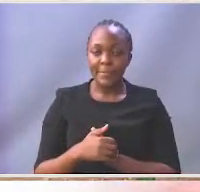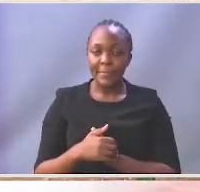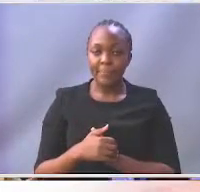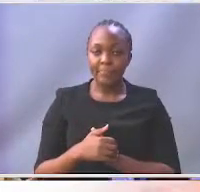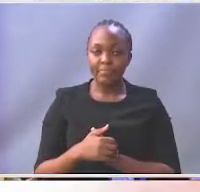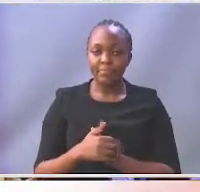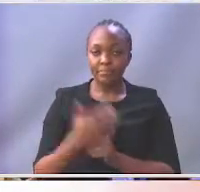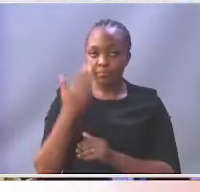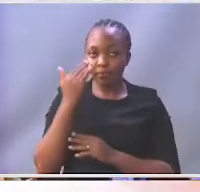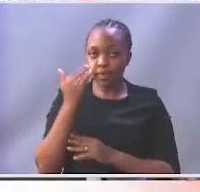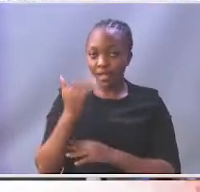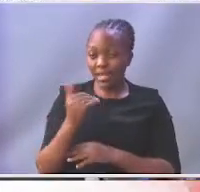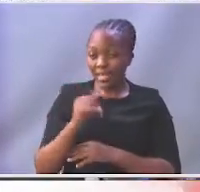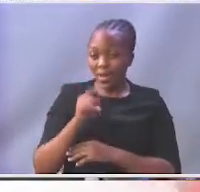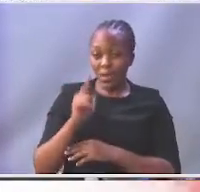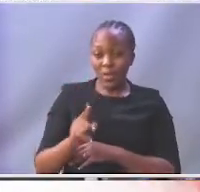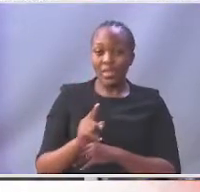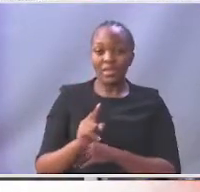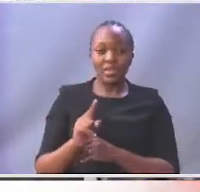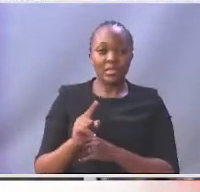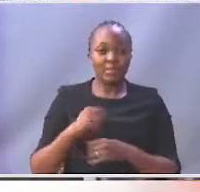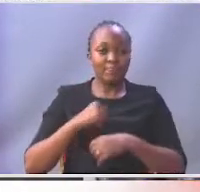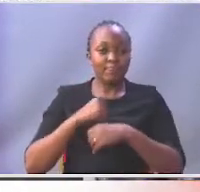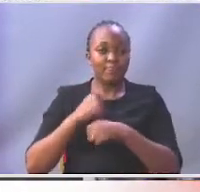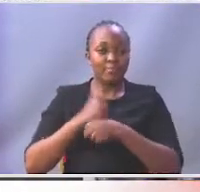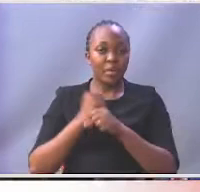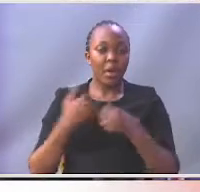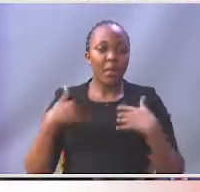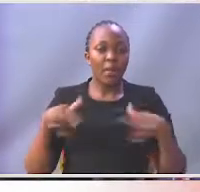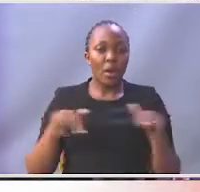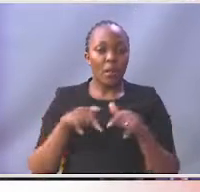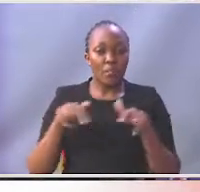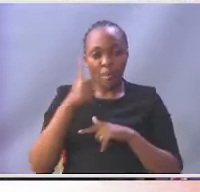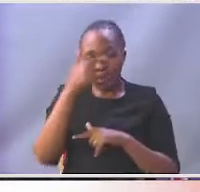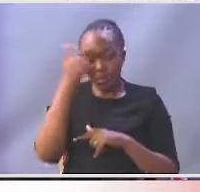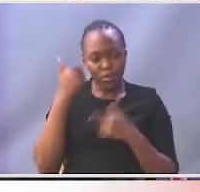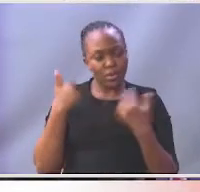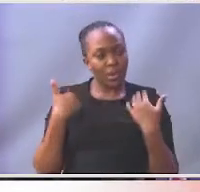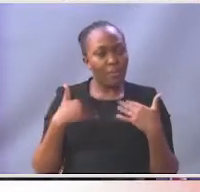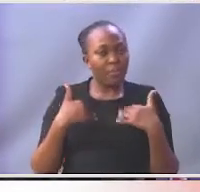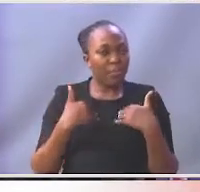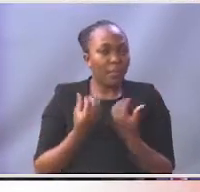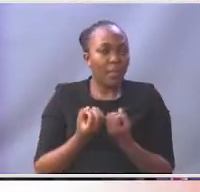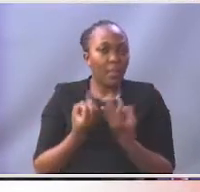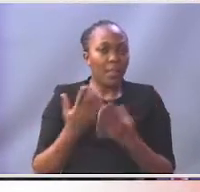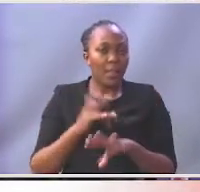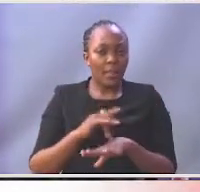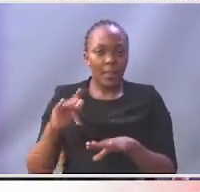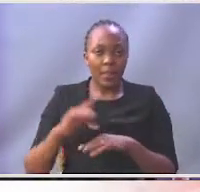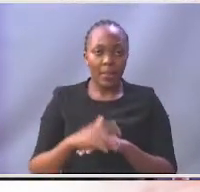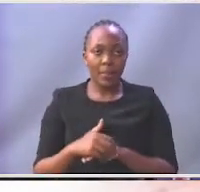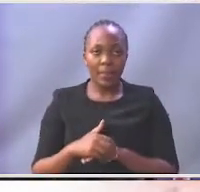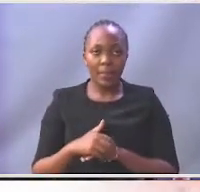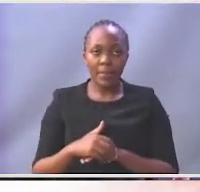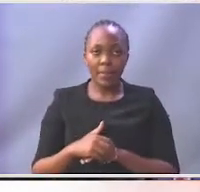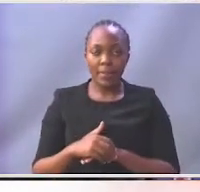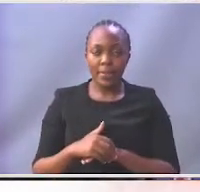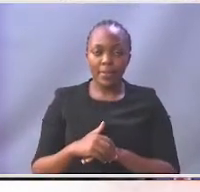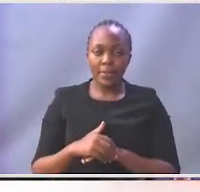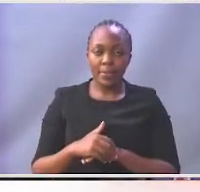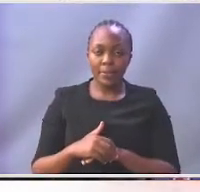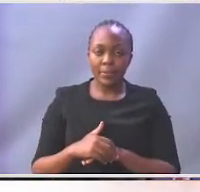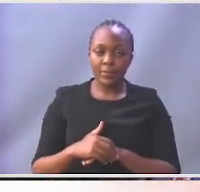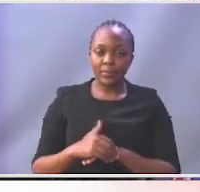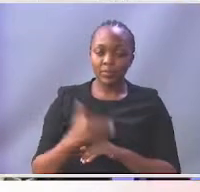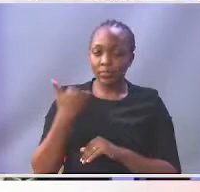lawless as they kill, maim and displace locals. Mimi pia ni kati ya wale ambao kwa kweli tumekufa